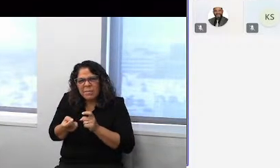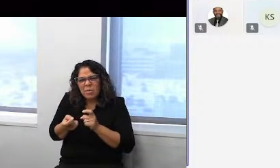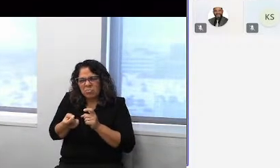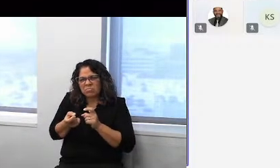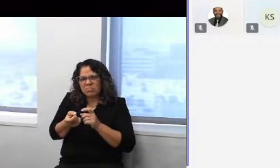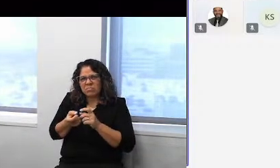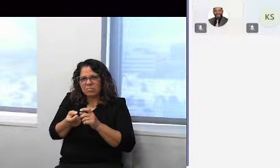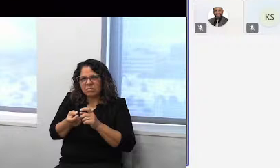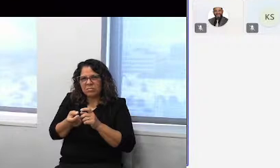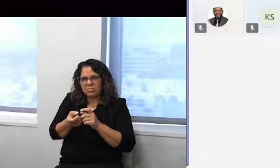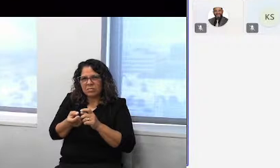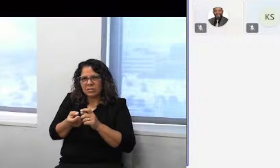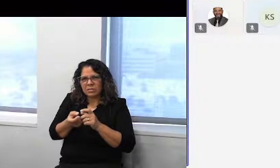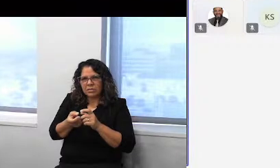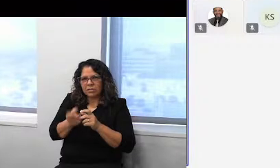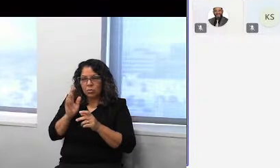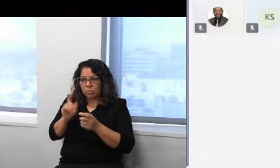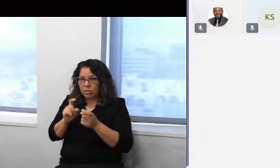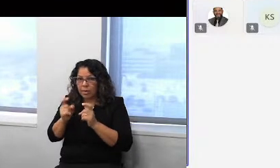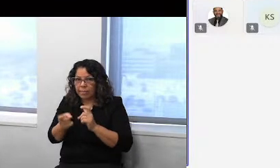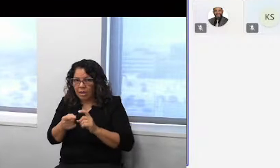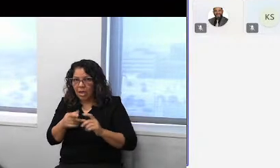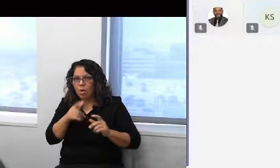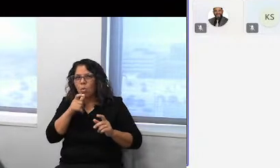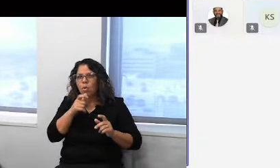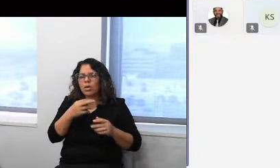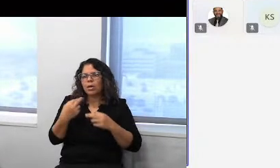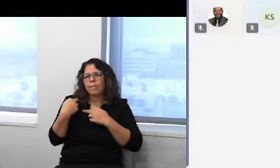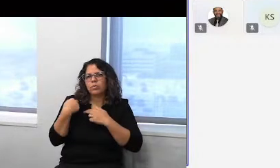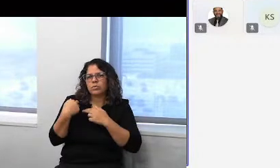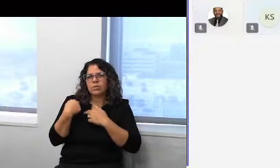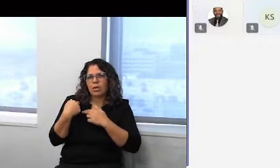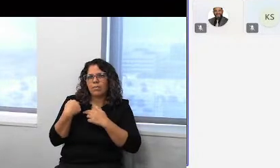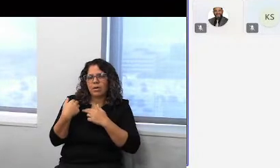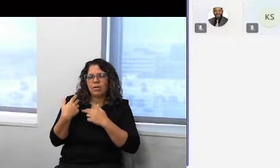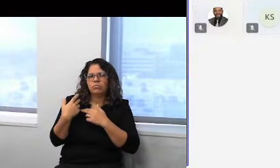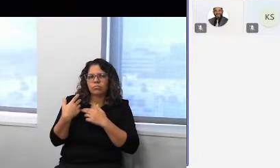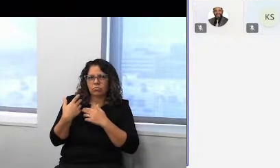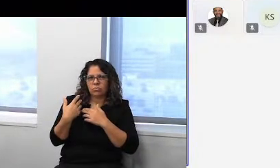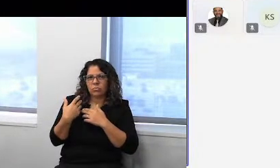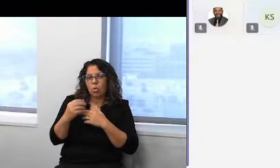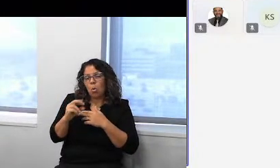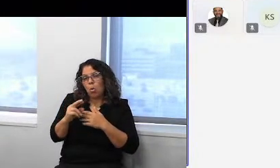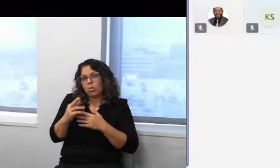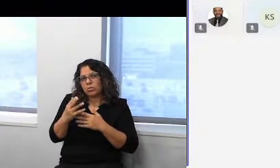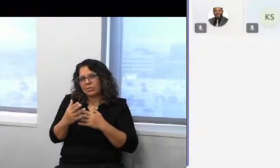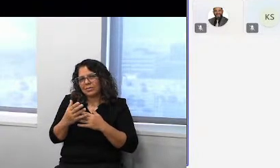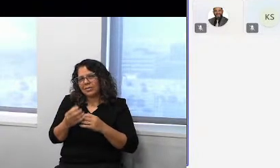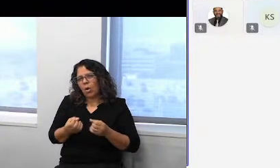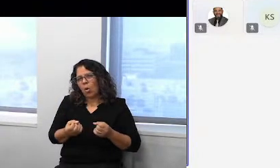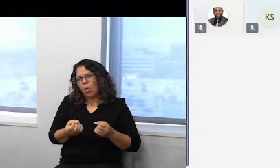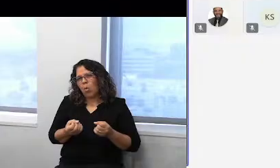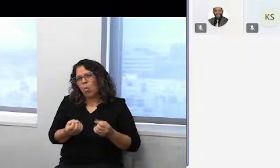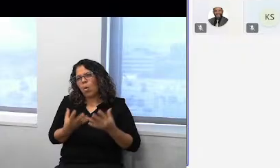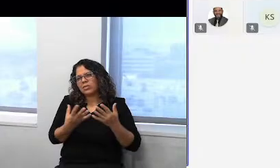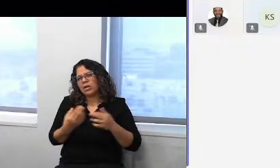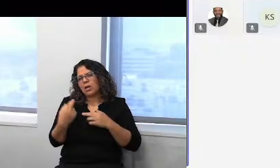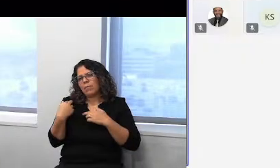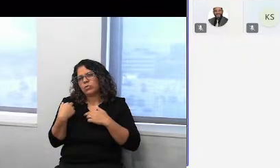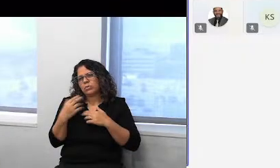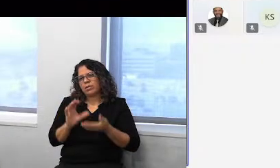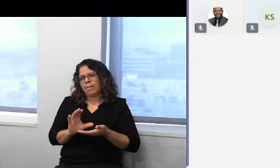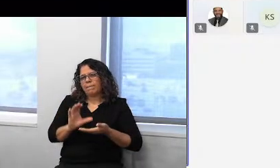of those improvements to the grid. And we're not talking about, before anybody jumps, about the value of